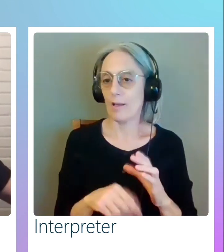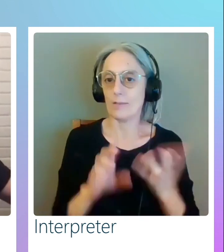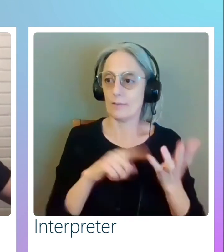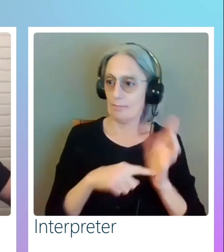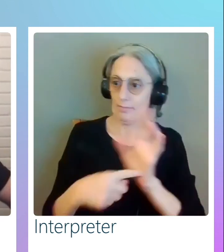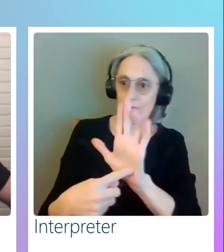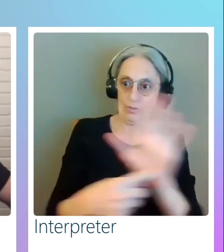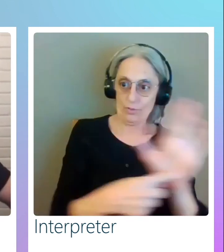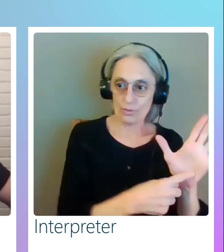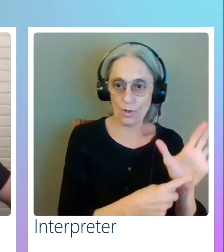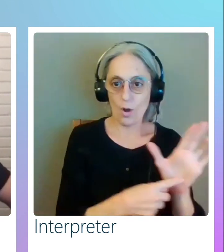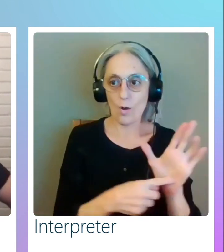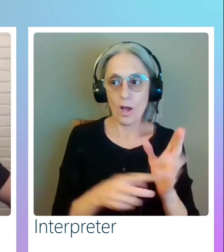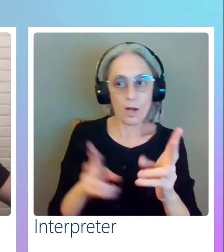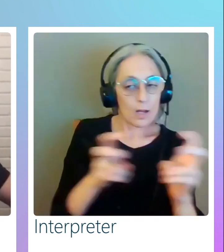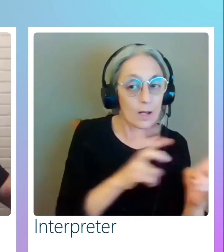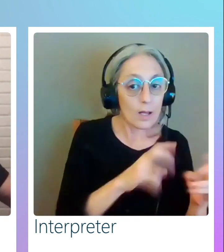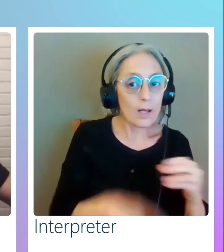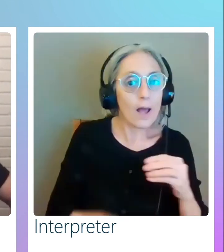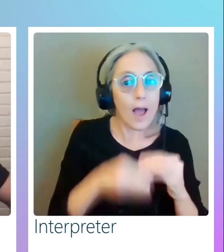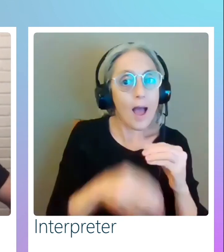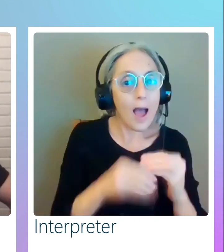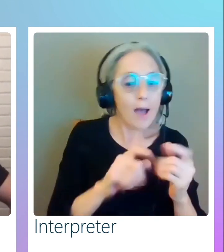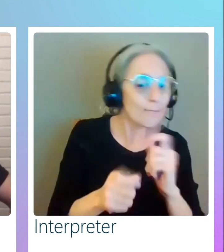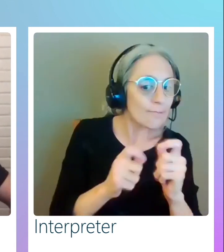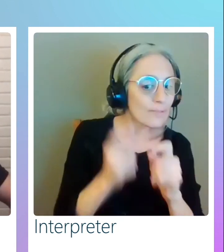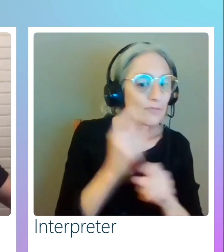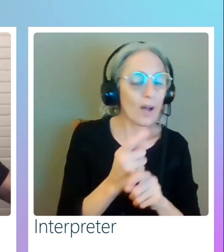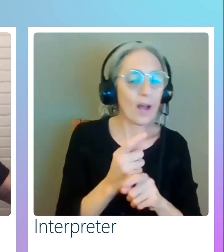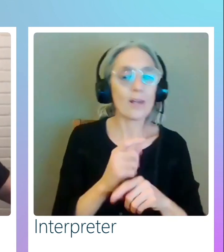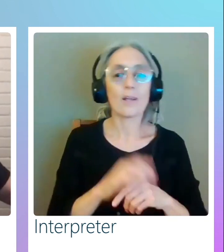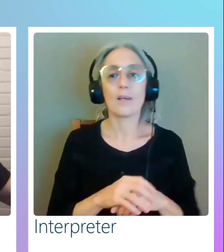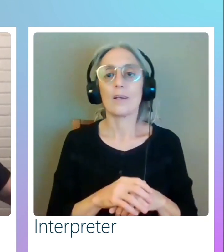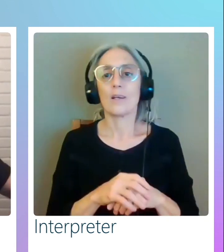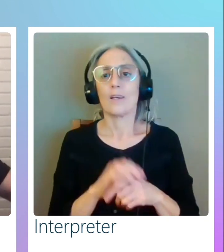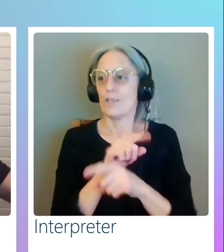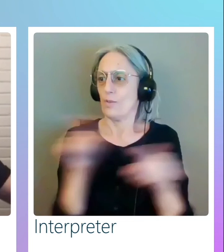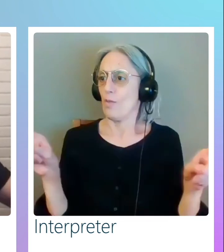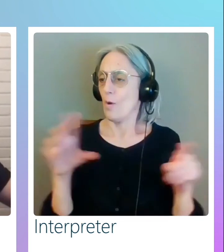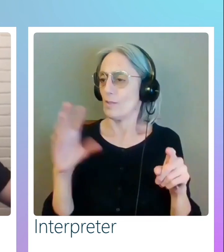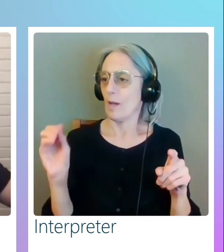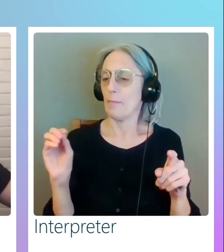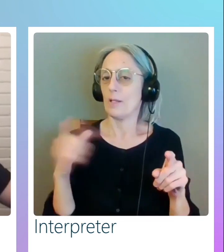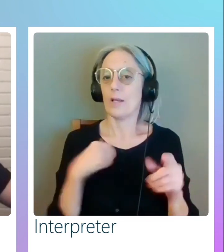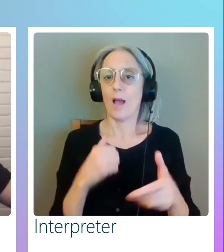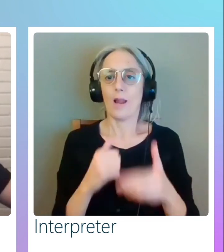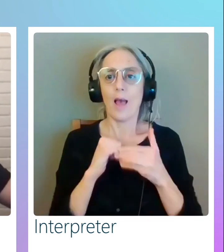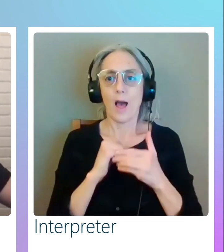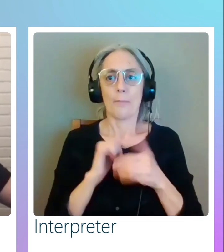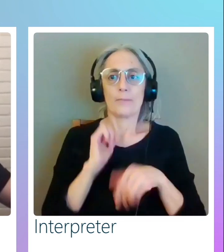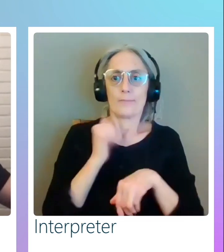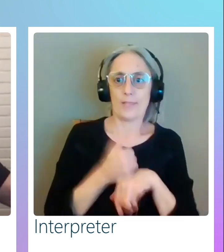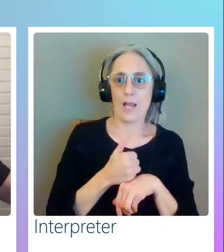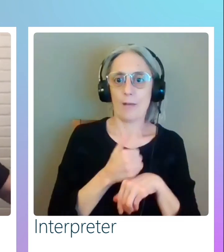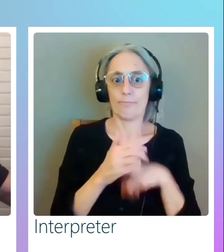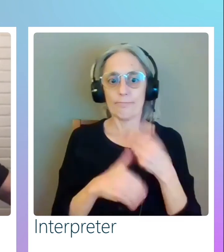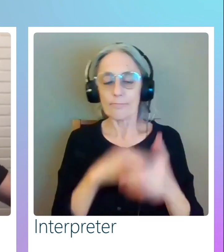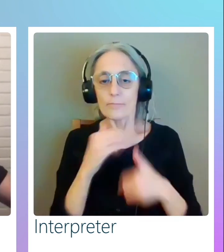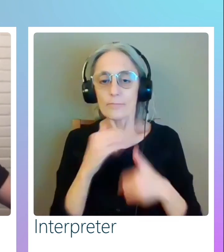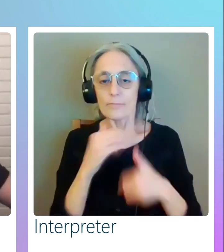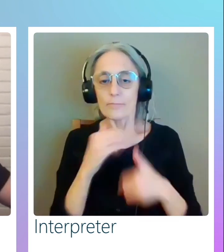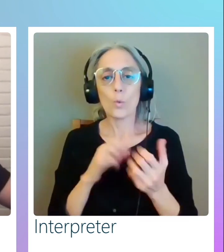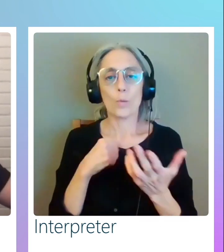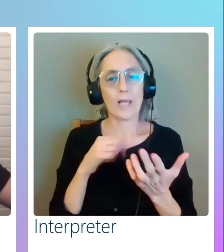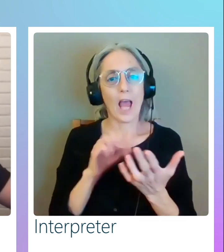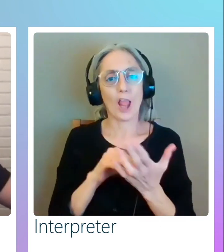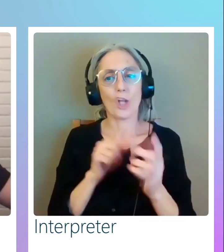of them, right? Yeah. So these companies can help, build and pave the way, and we can learn from the community